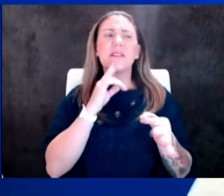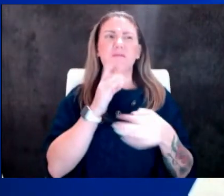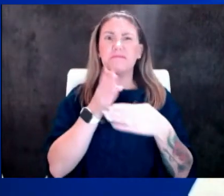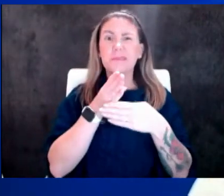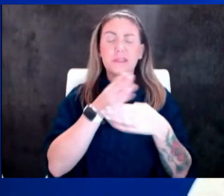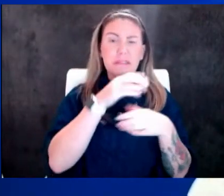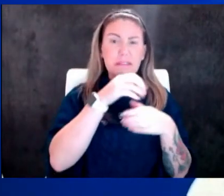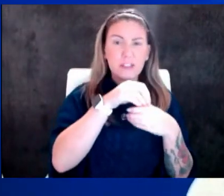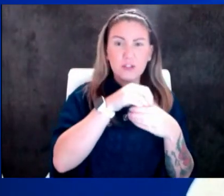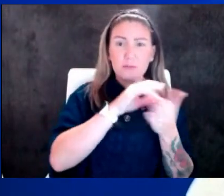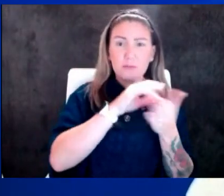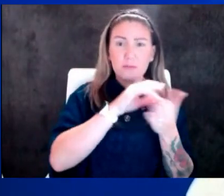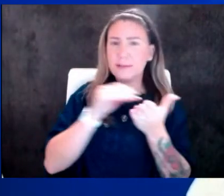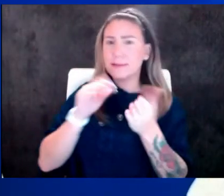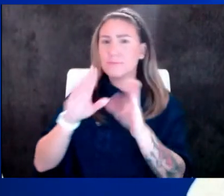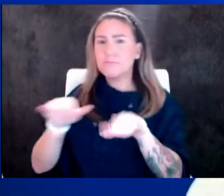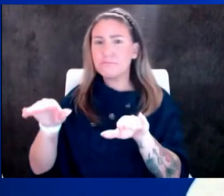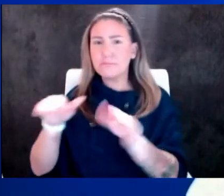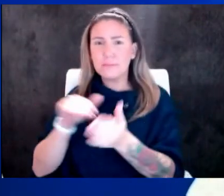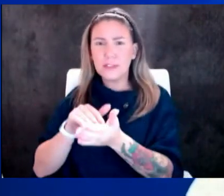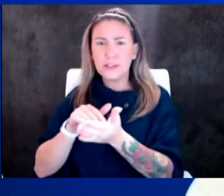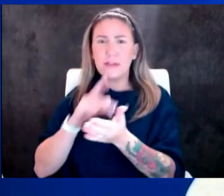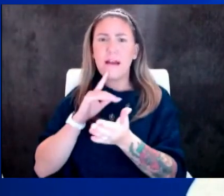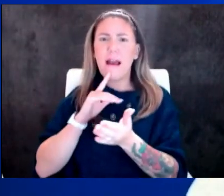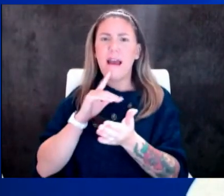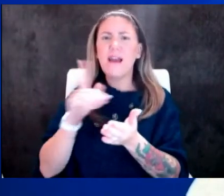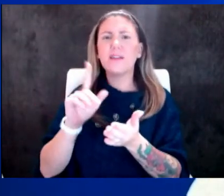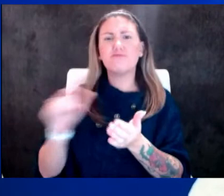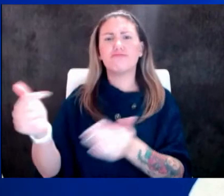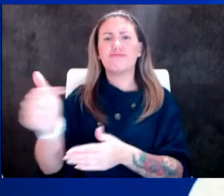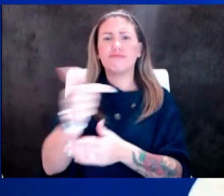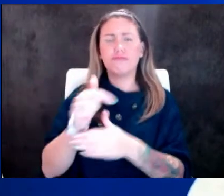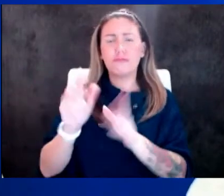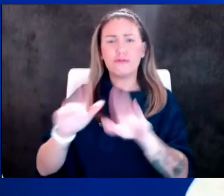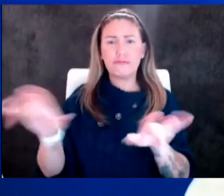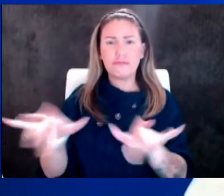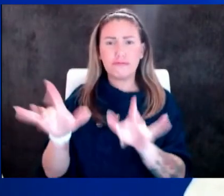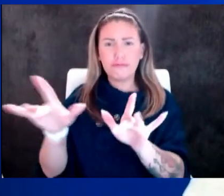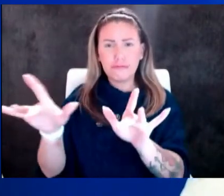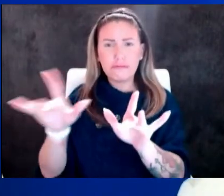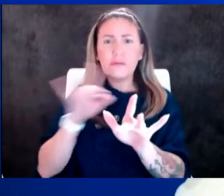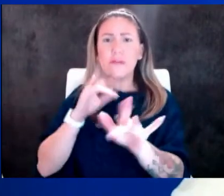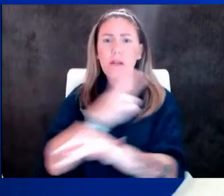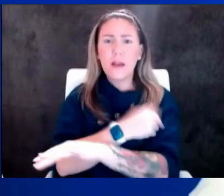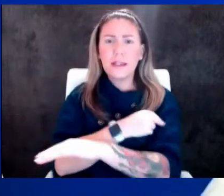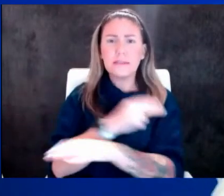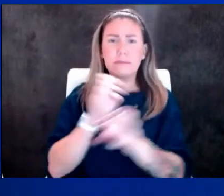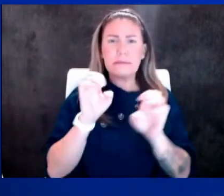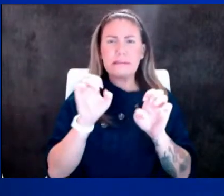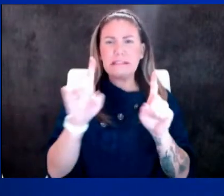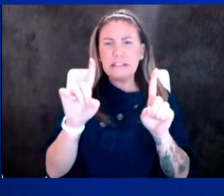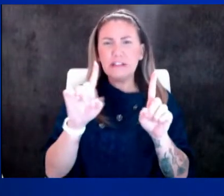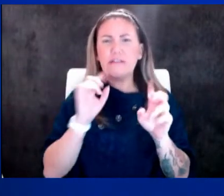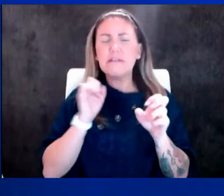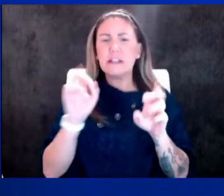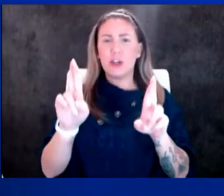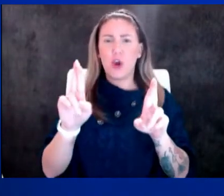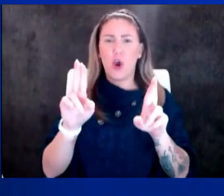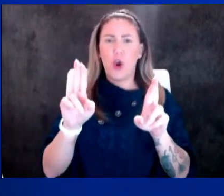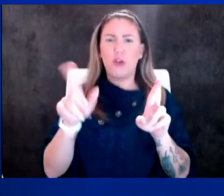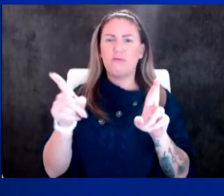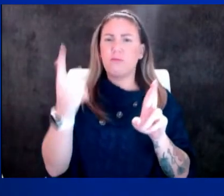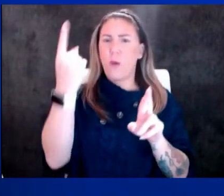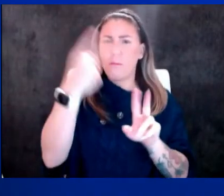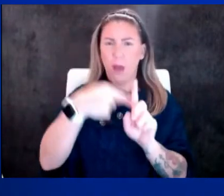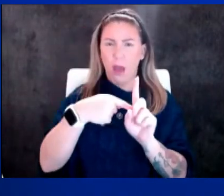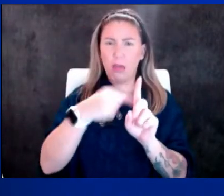pediatrics. I did a rotation at Children's Mercy Hospital. I worked in the ER there for a month. And I